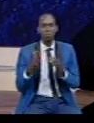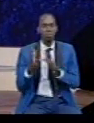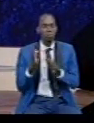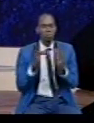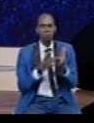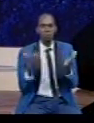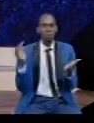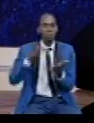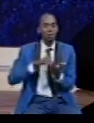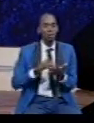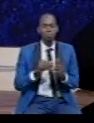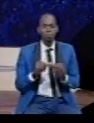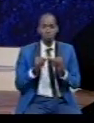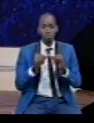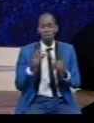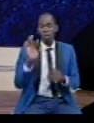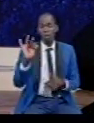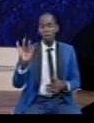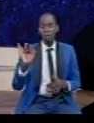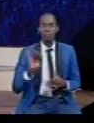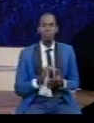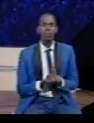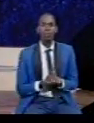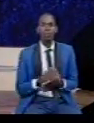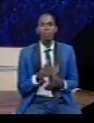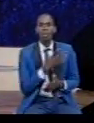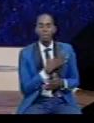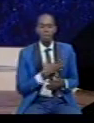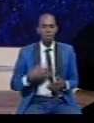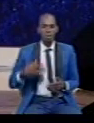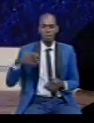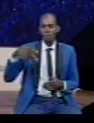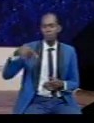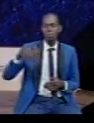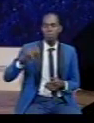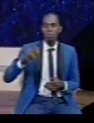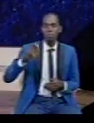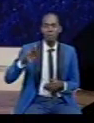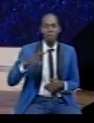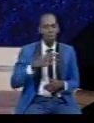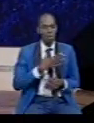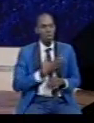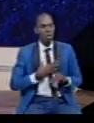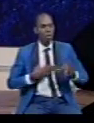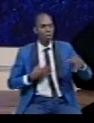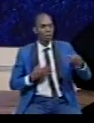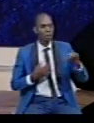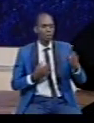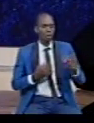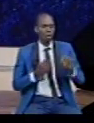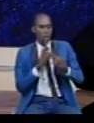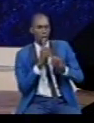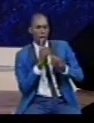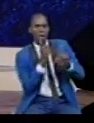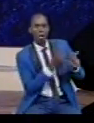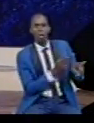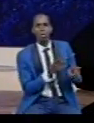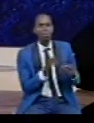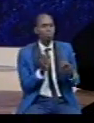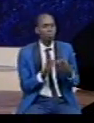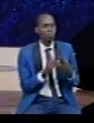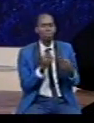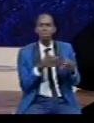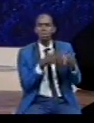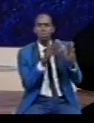Jesus. Verse 19 says, and Peter and John answered and said unto